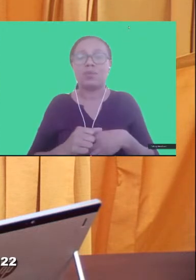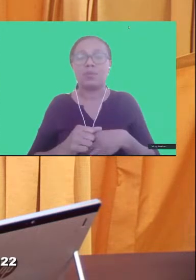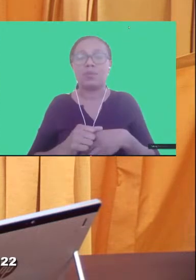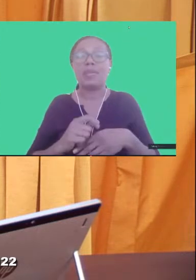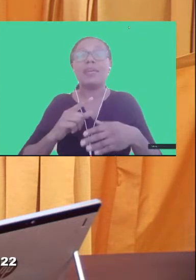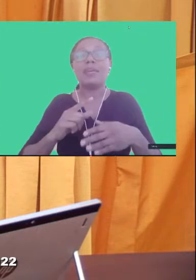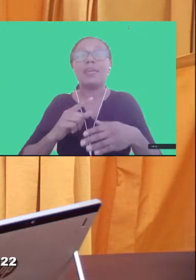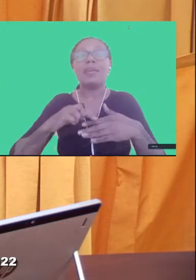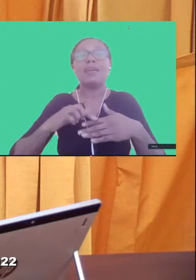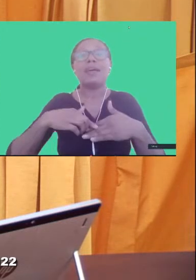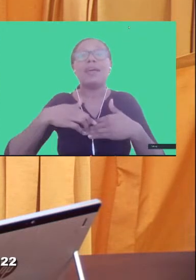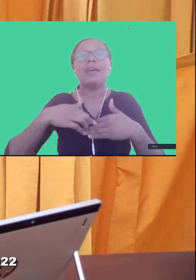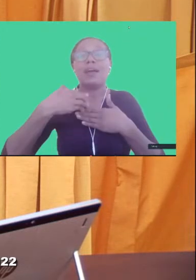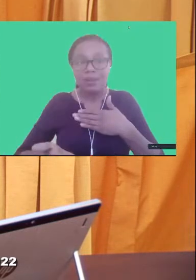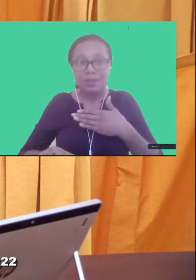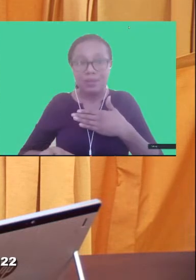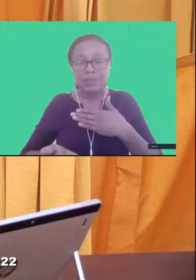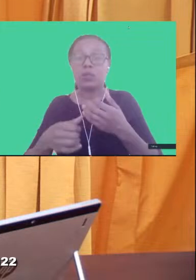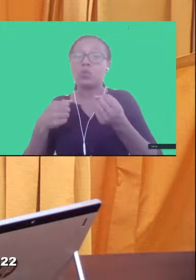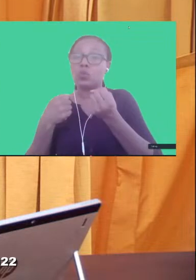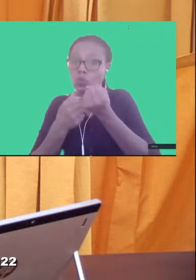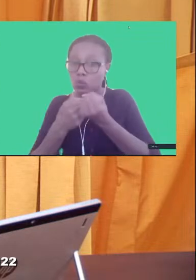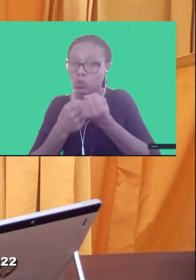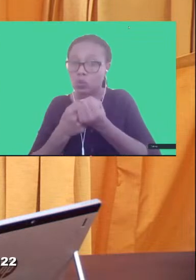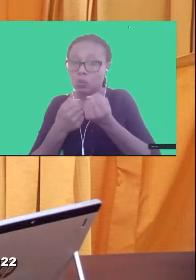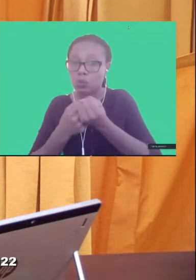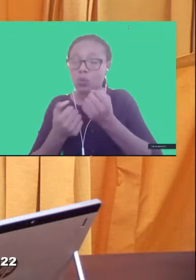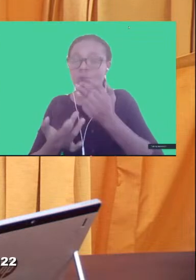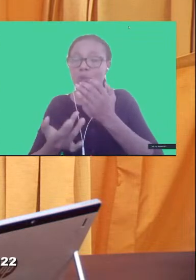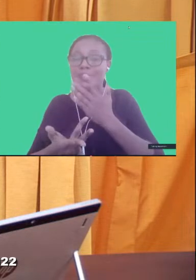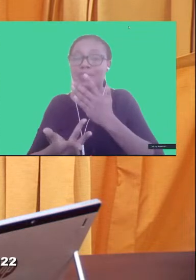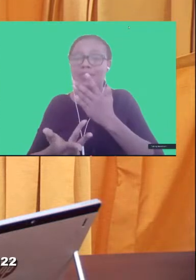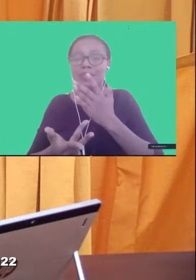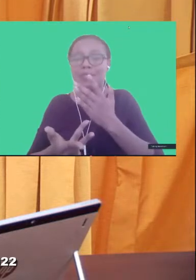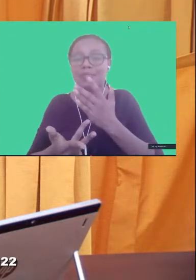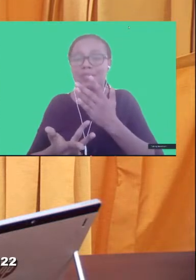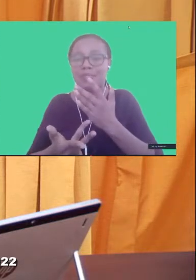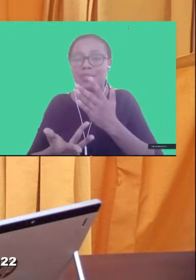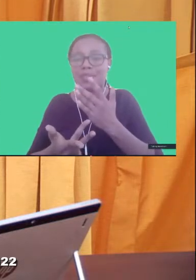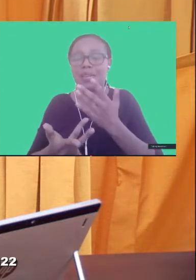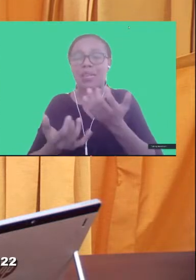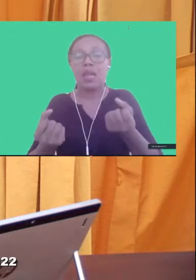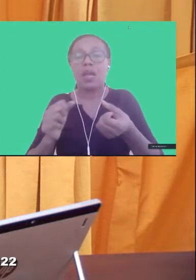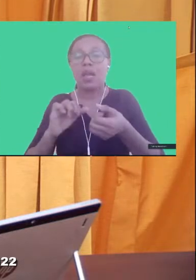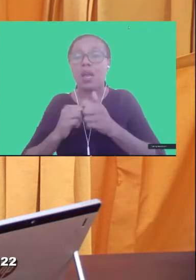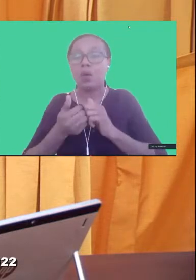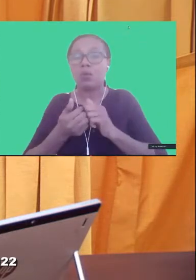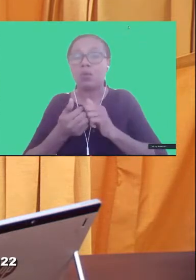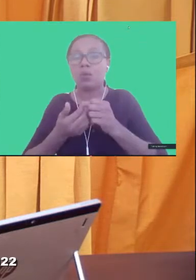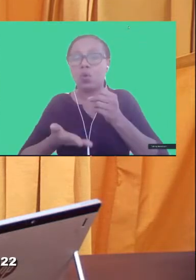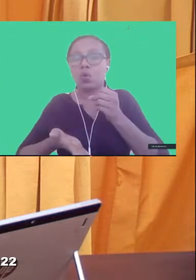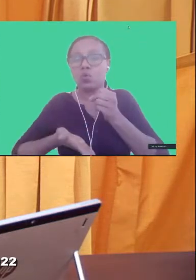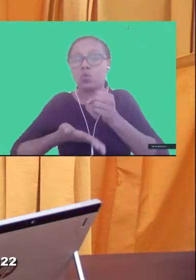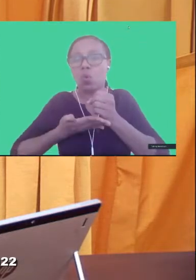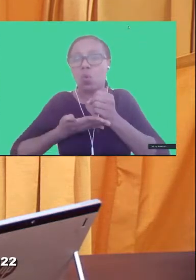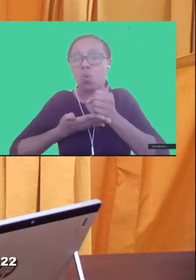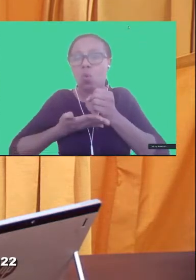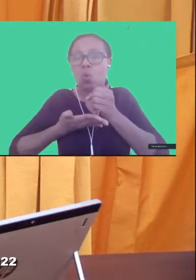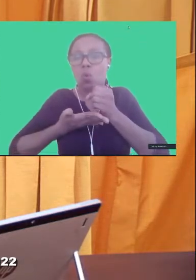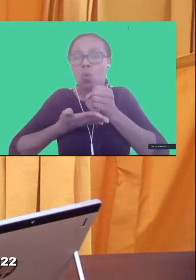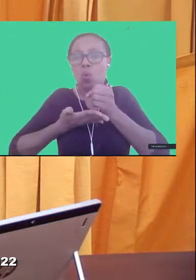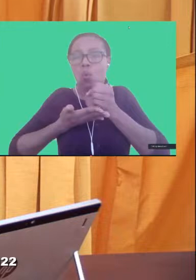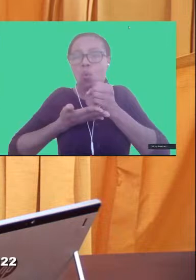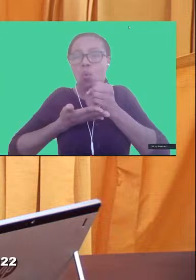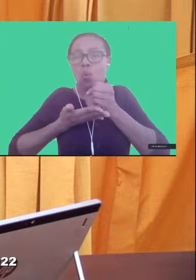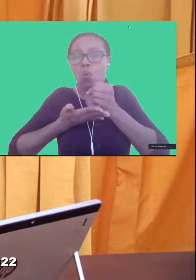technologies with storage to transform them from being intermittent